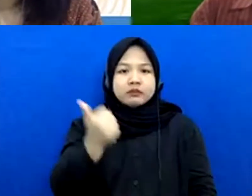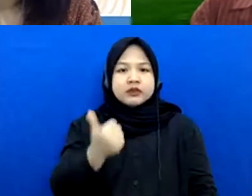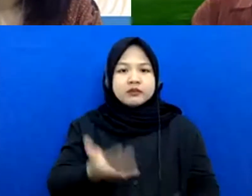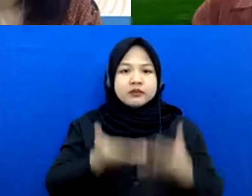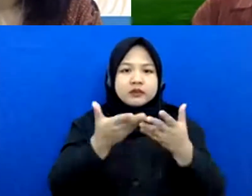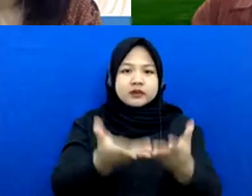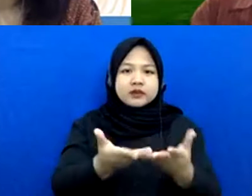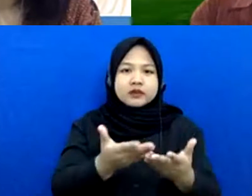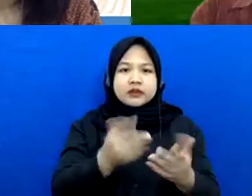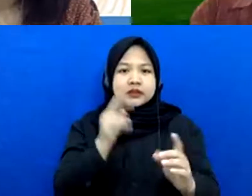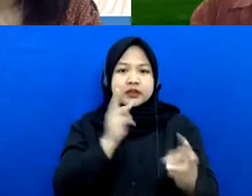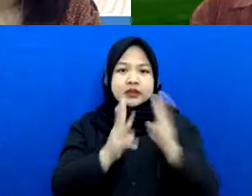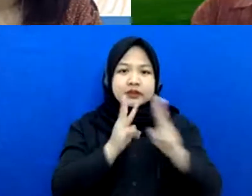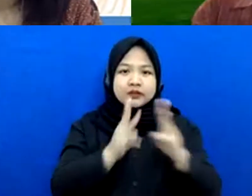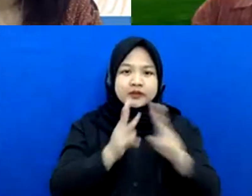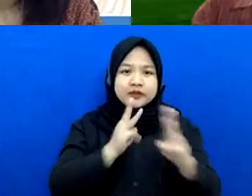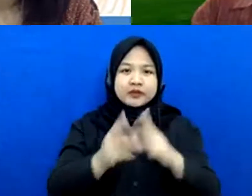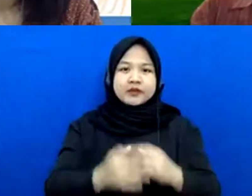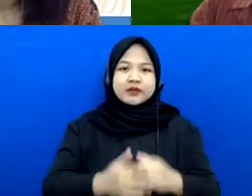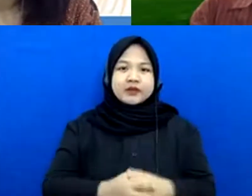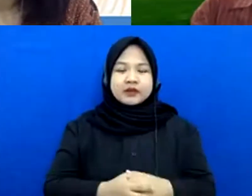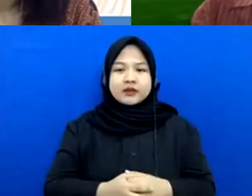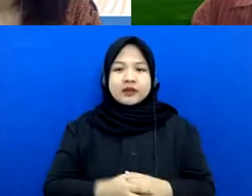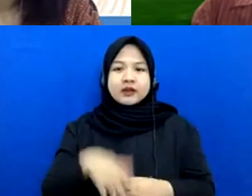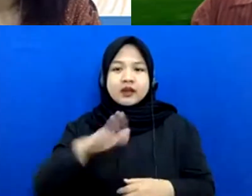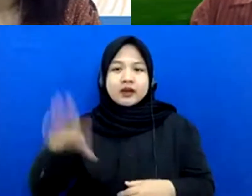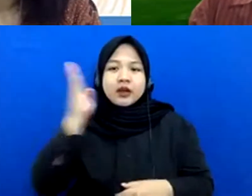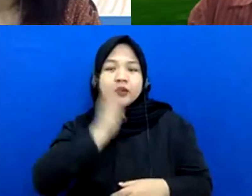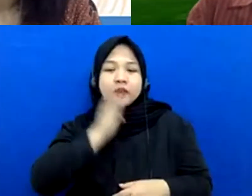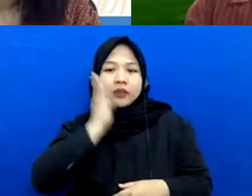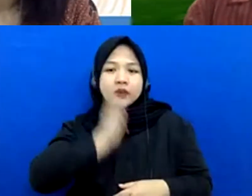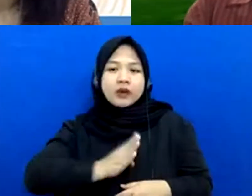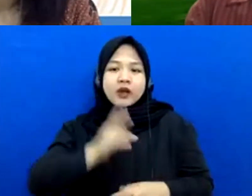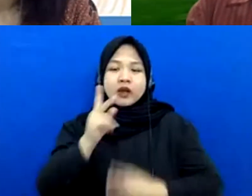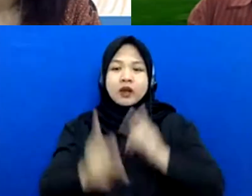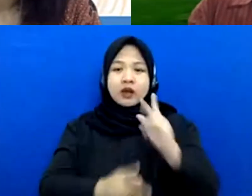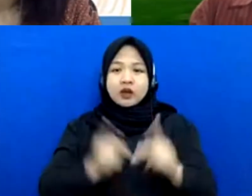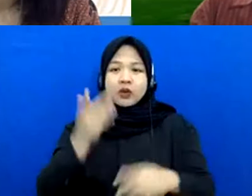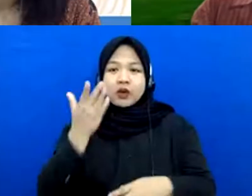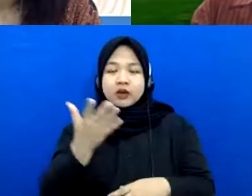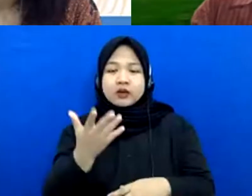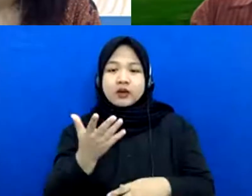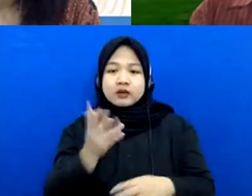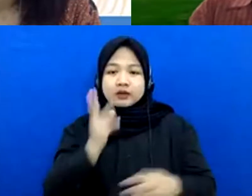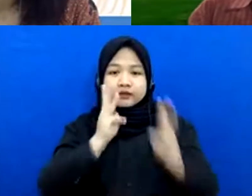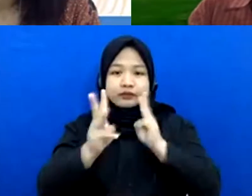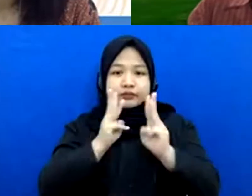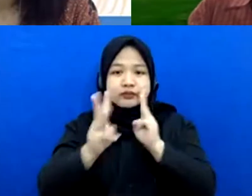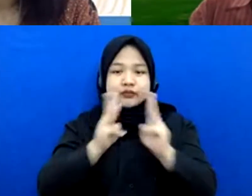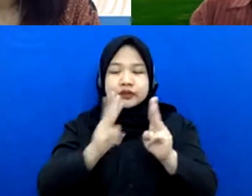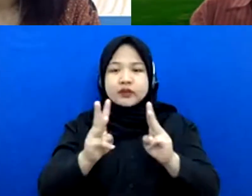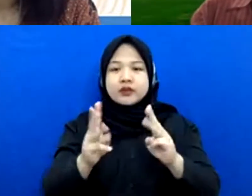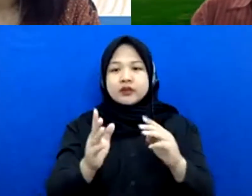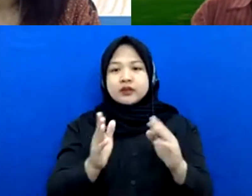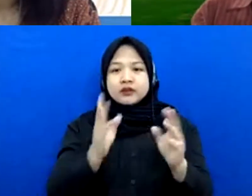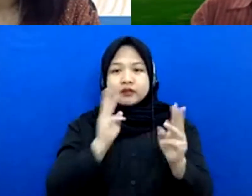interview. I think that young children, if you work the interview and conduct the